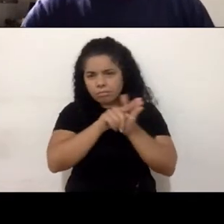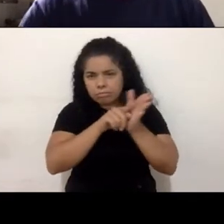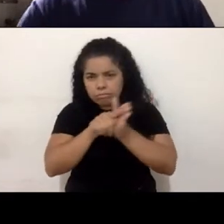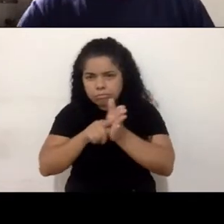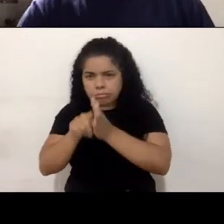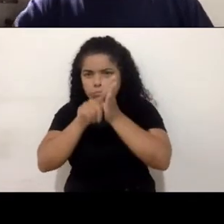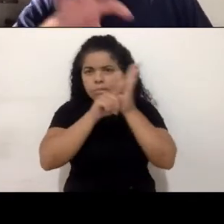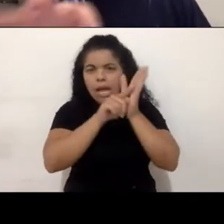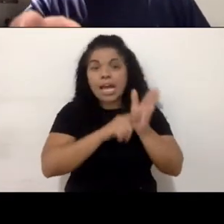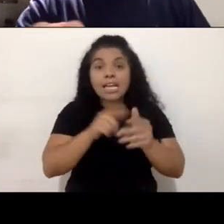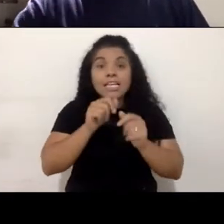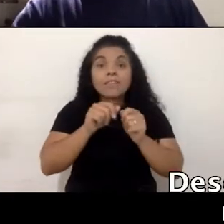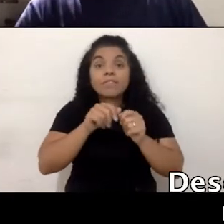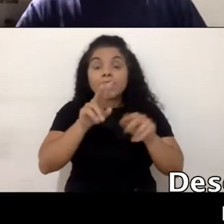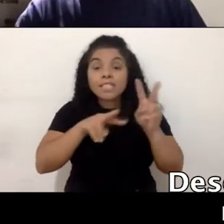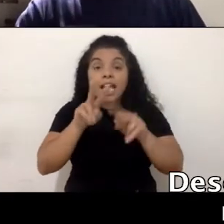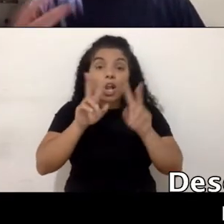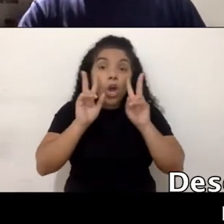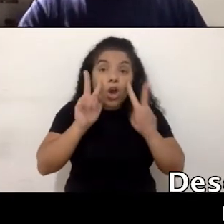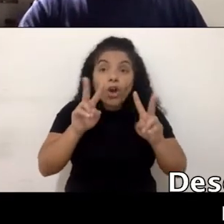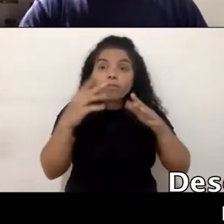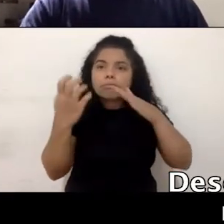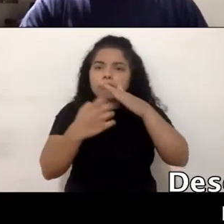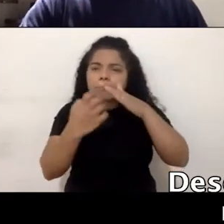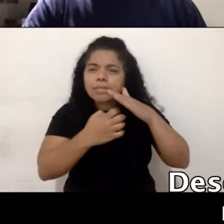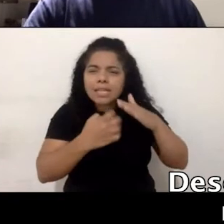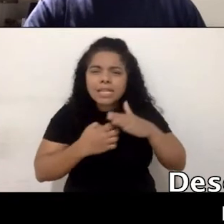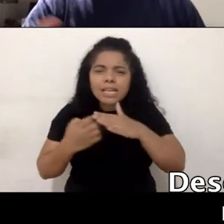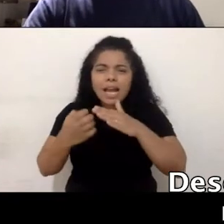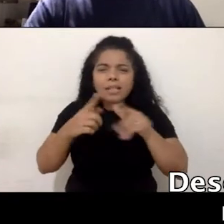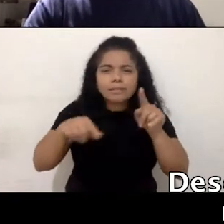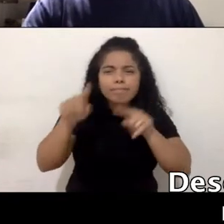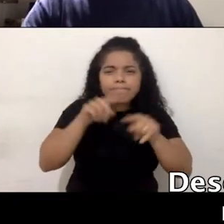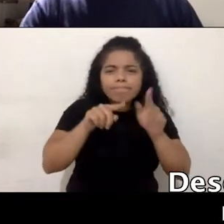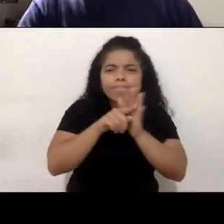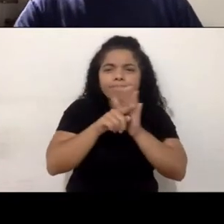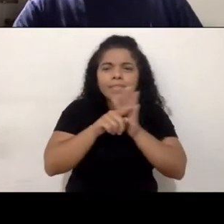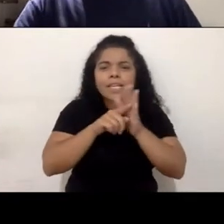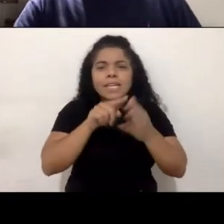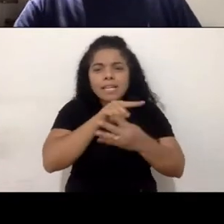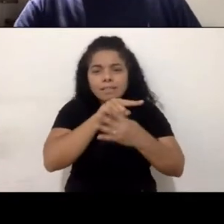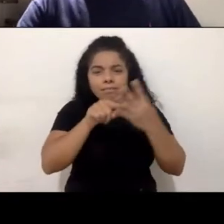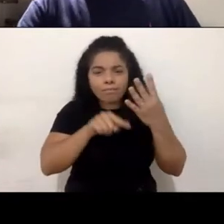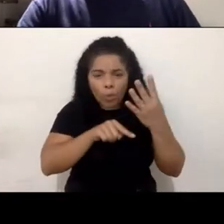are on these 4 metrics. These are the metrics they found were most important and most